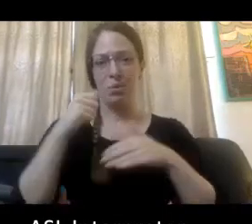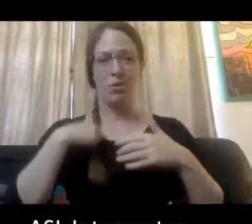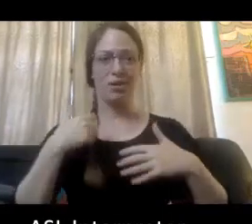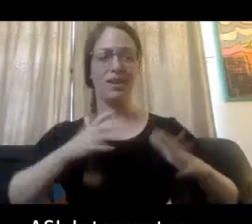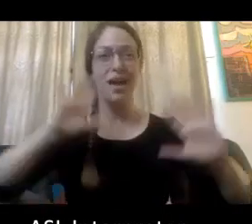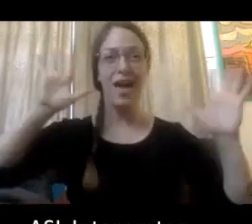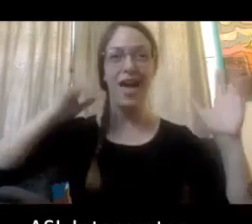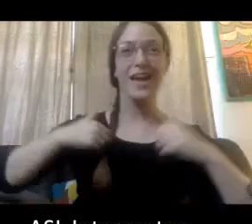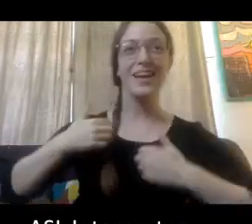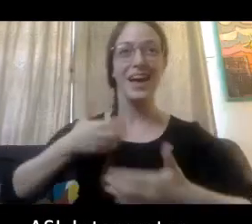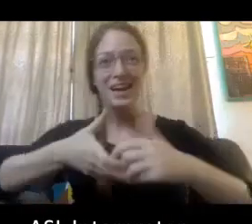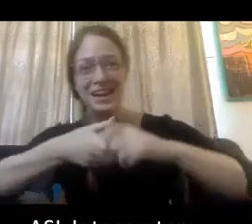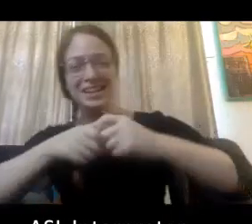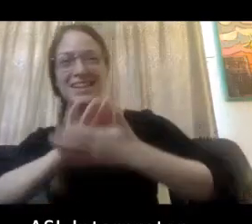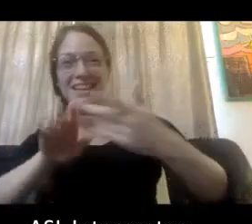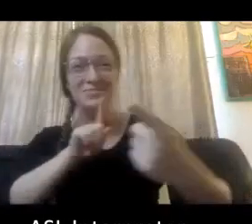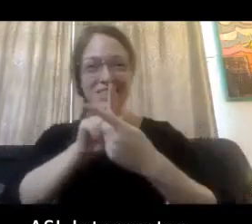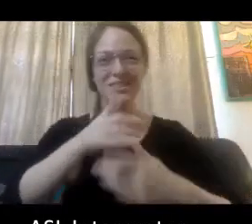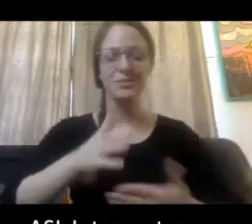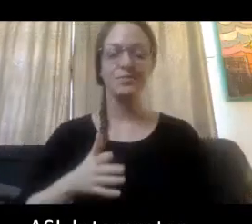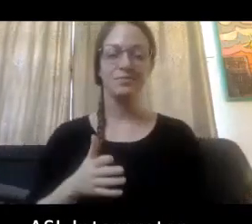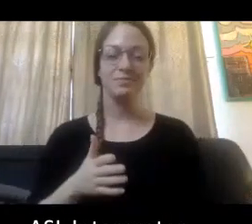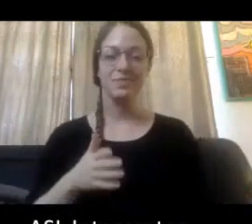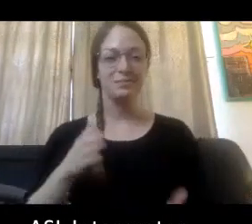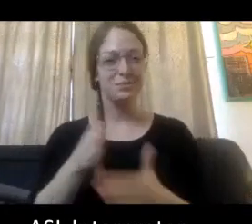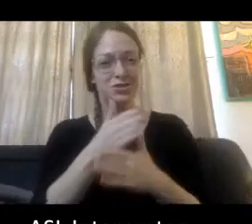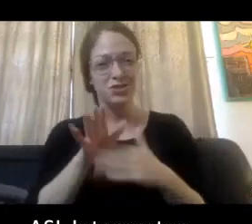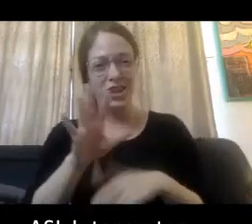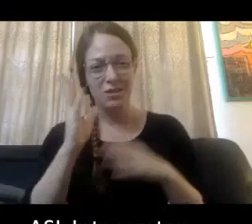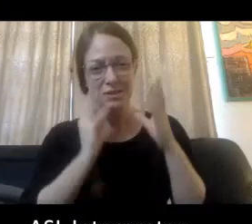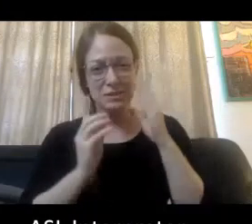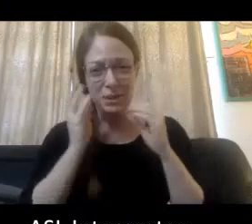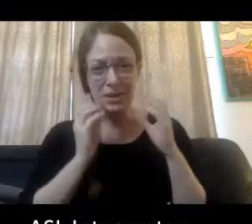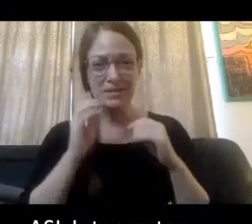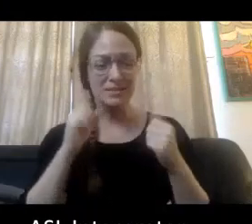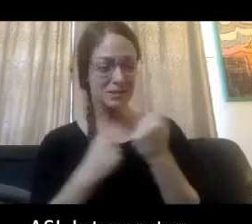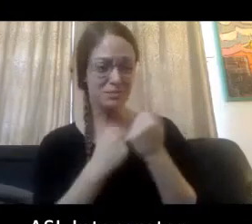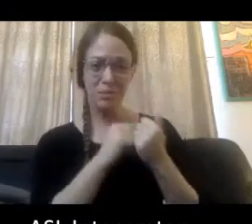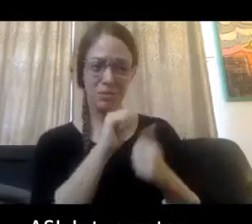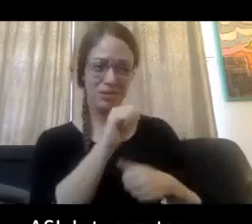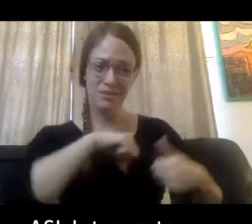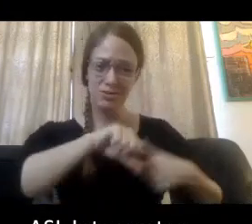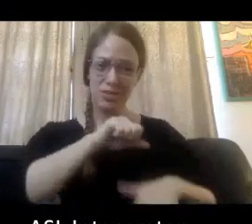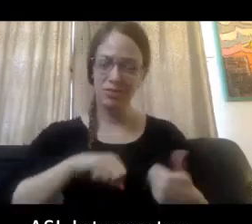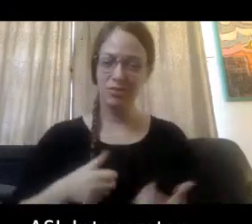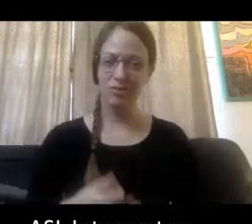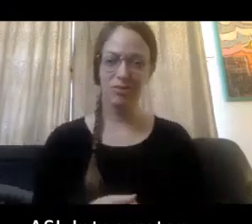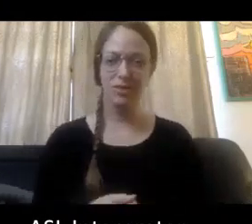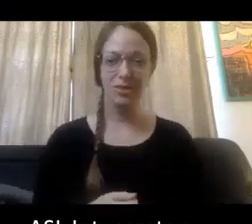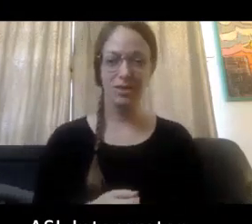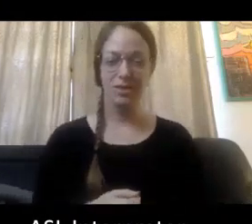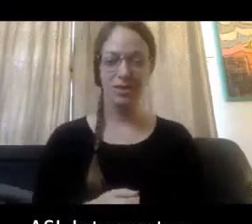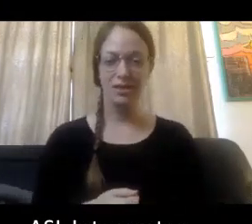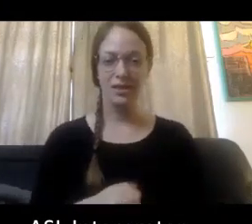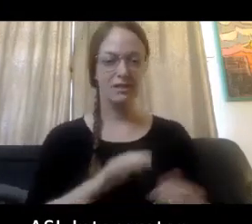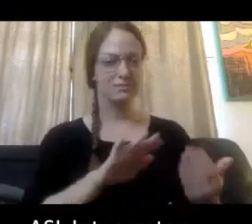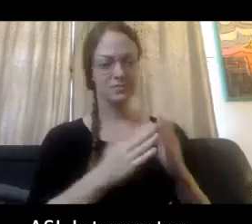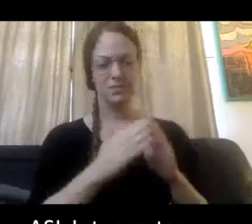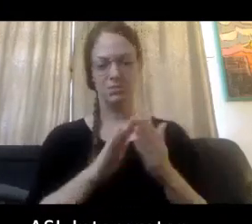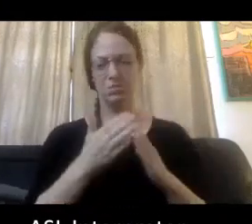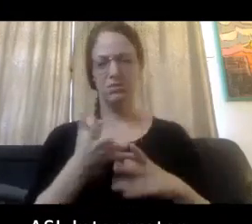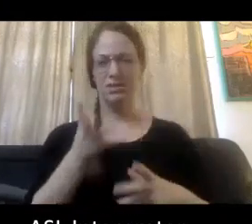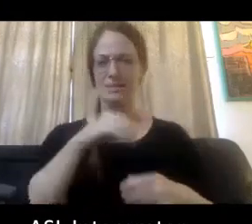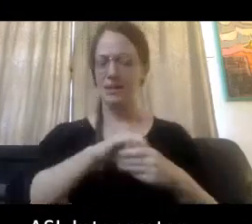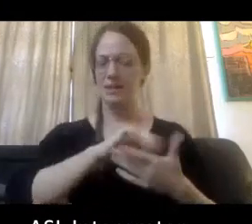boost other creatives, share your experiences, and be supportive. And I think community is kind of at the heart of what we